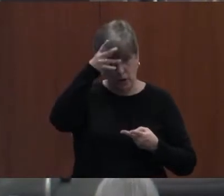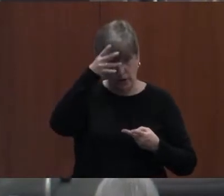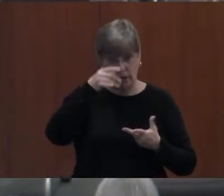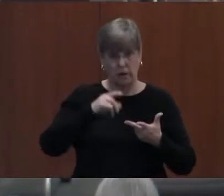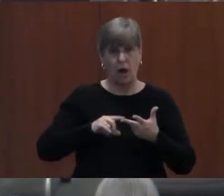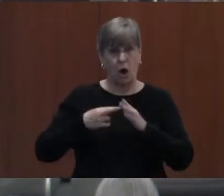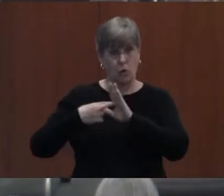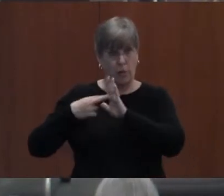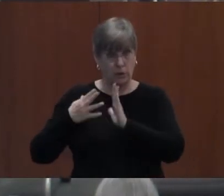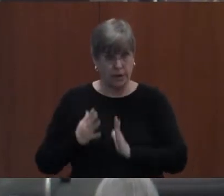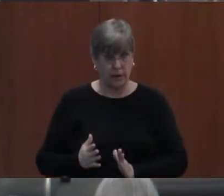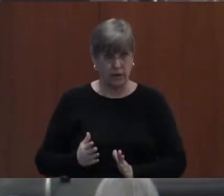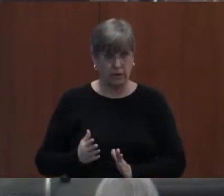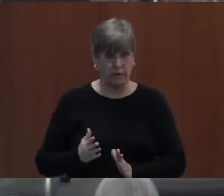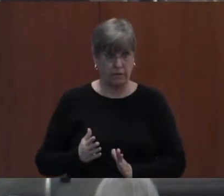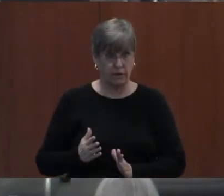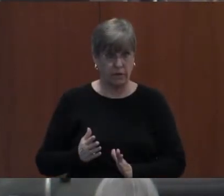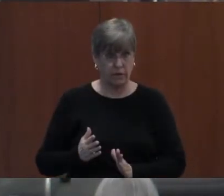representative,